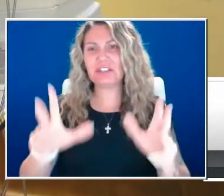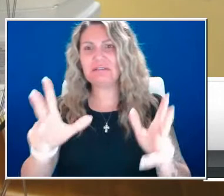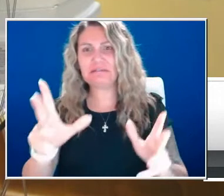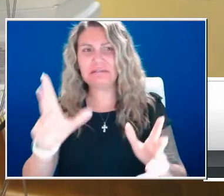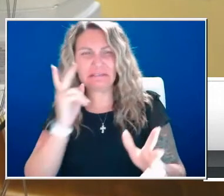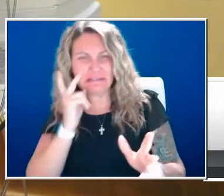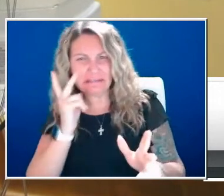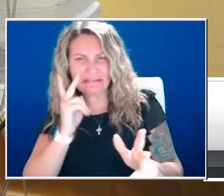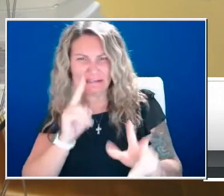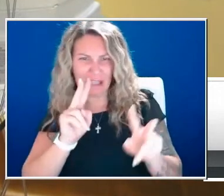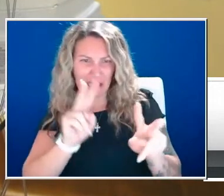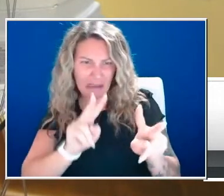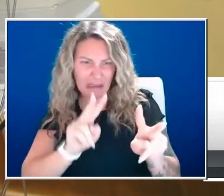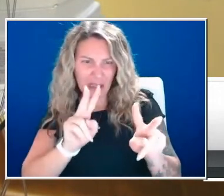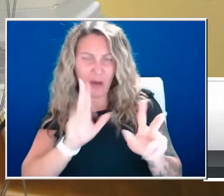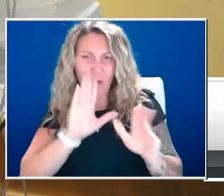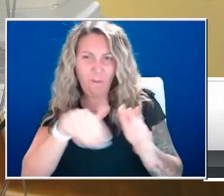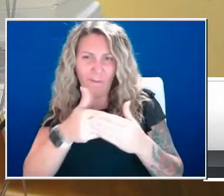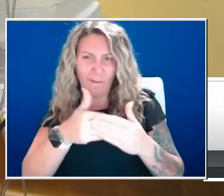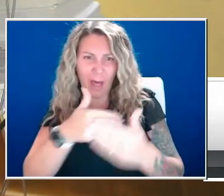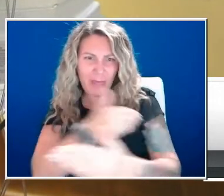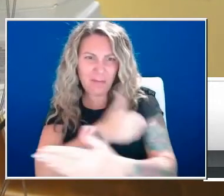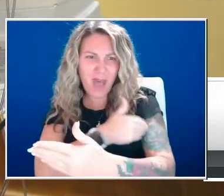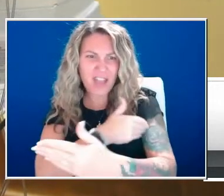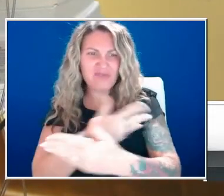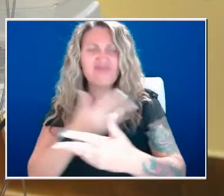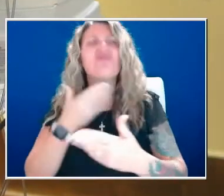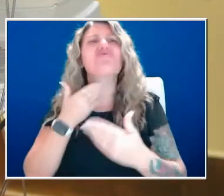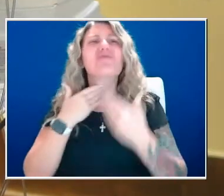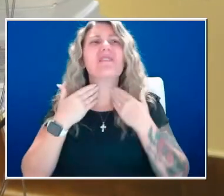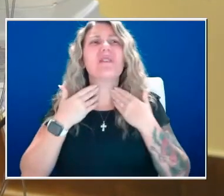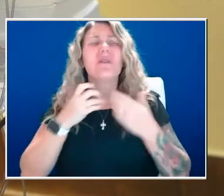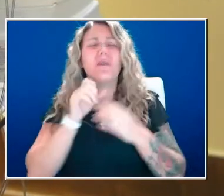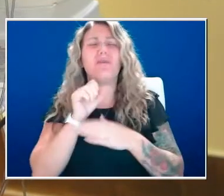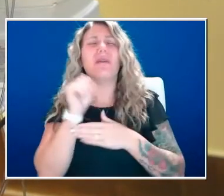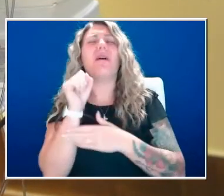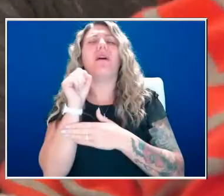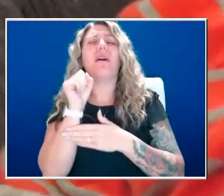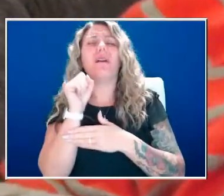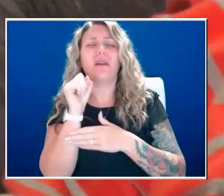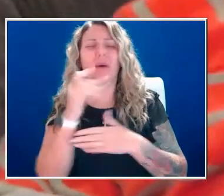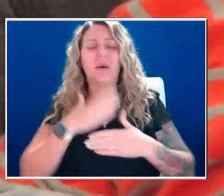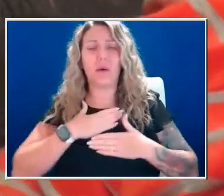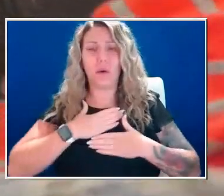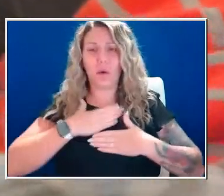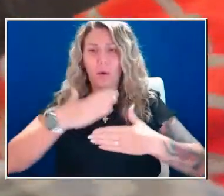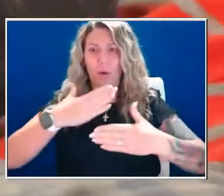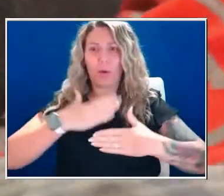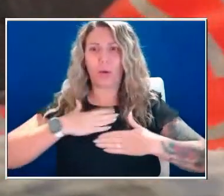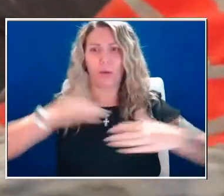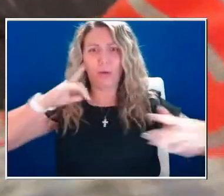his chest and even his neck to try to just support his breathing, and it was very loud.